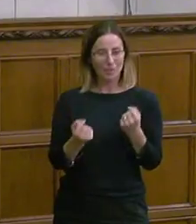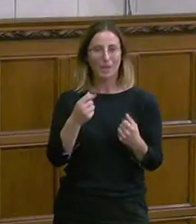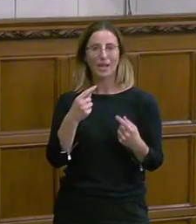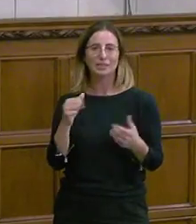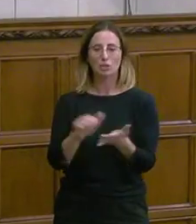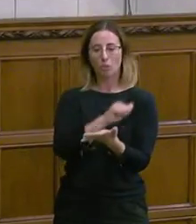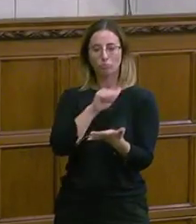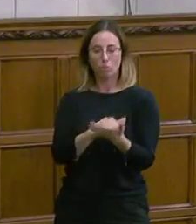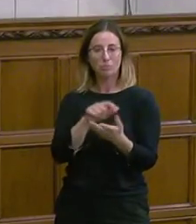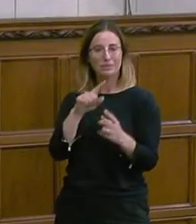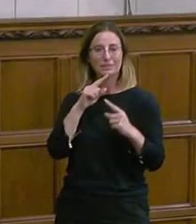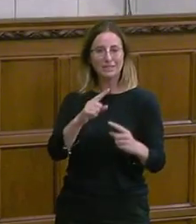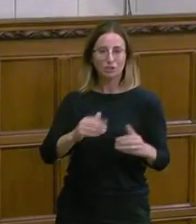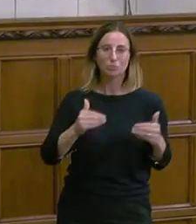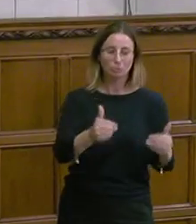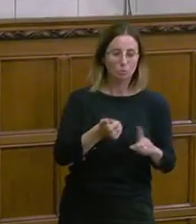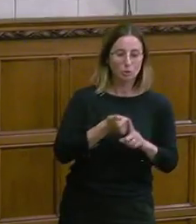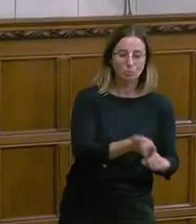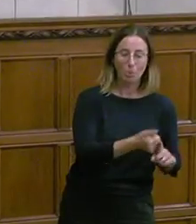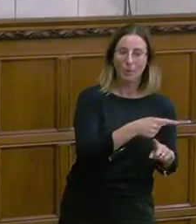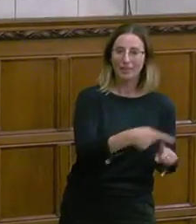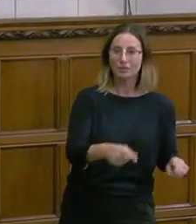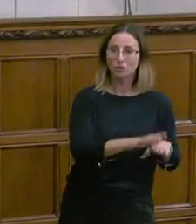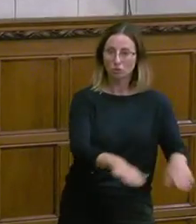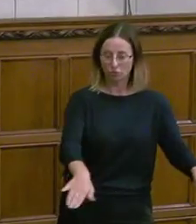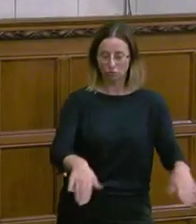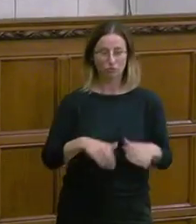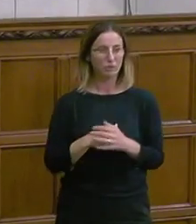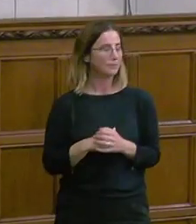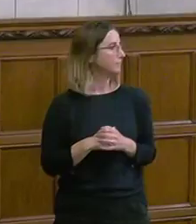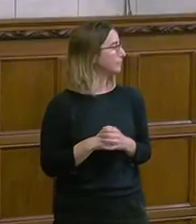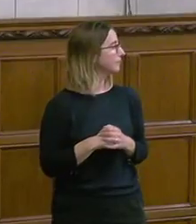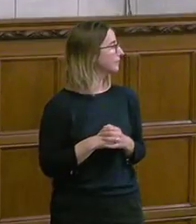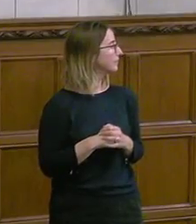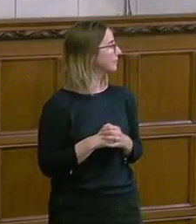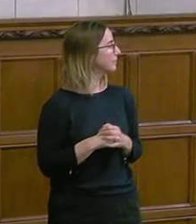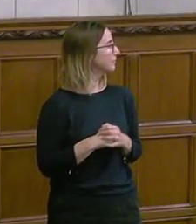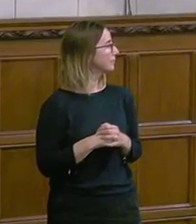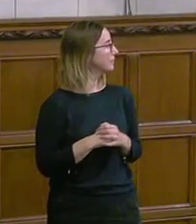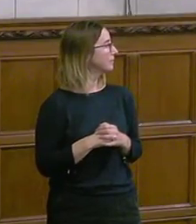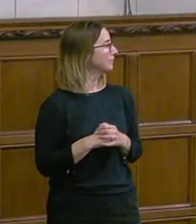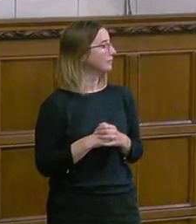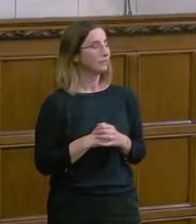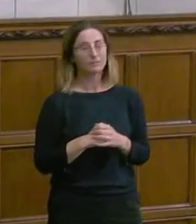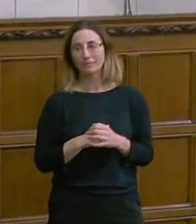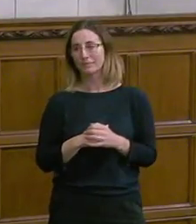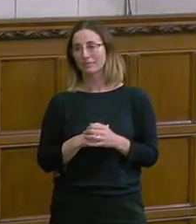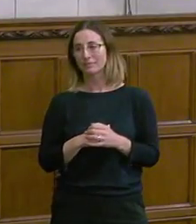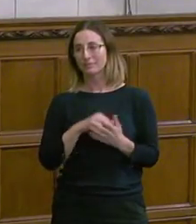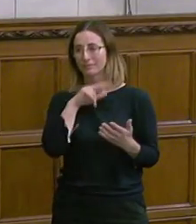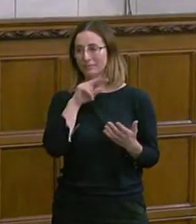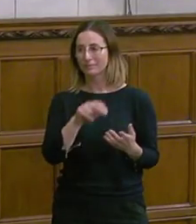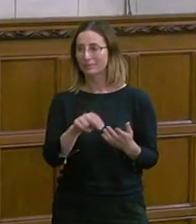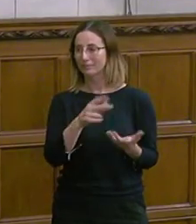support them. And of course, as the Shadow Minister pointed out, we provide 900,000 funding to the National Sensory Impairment Partnership